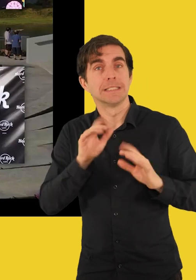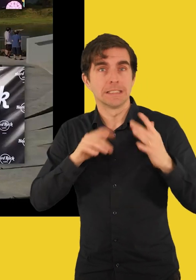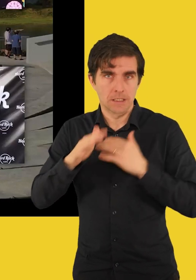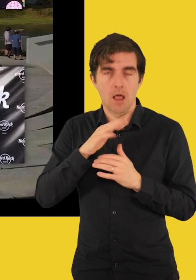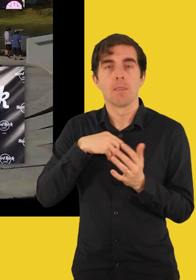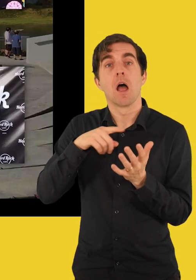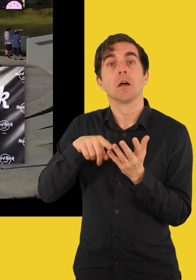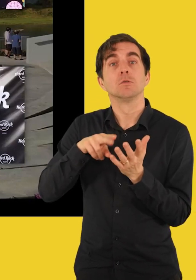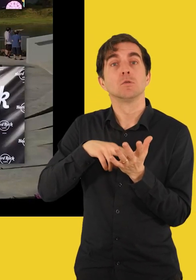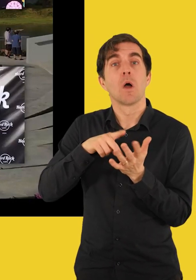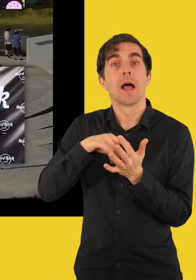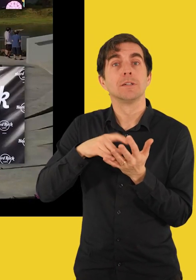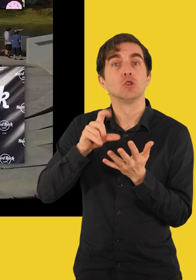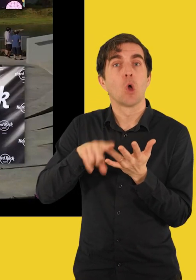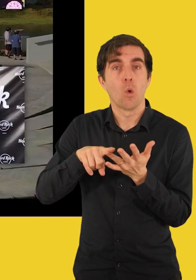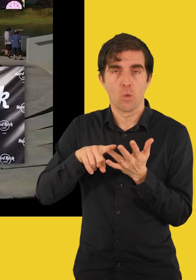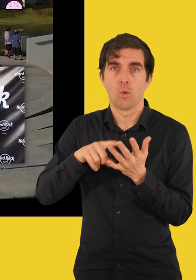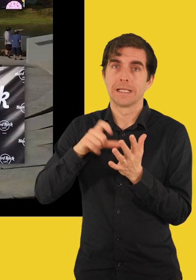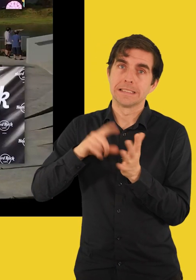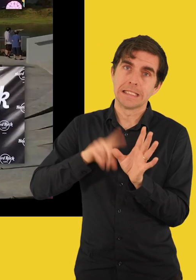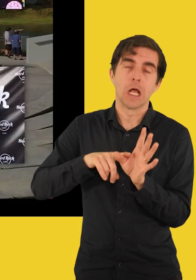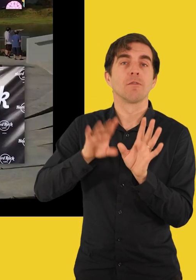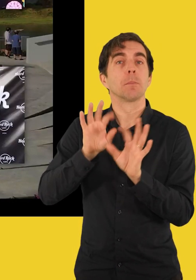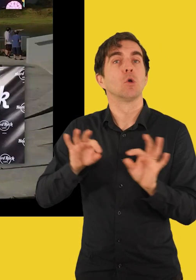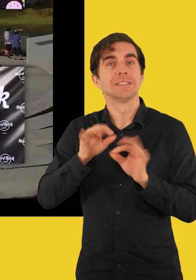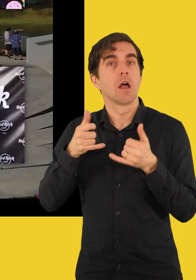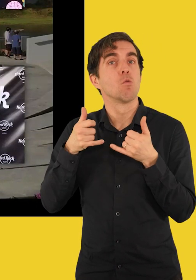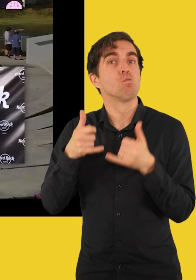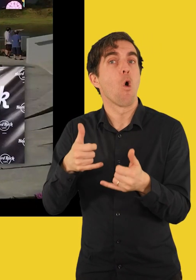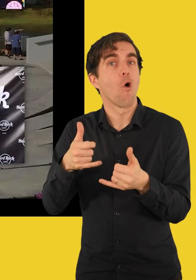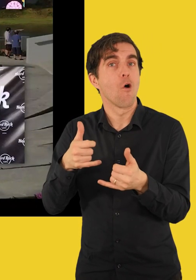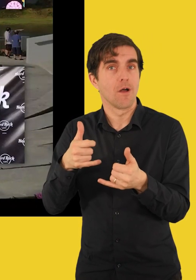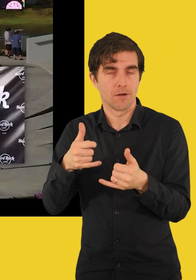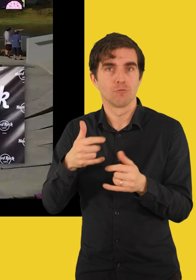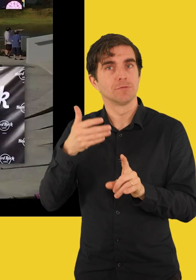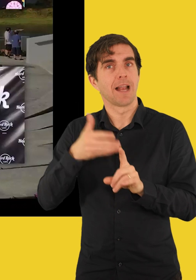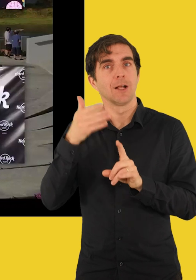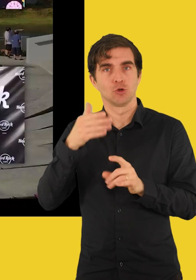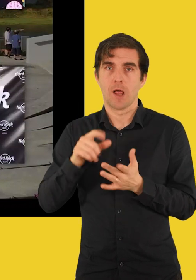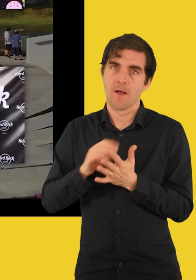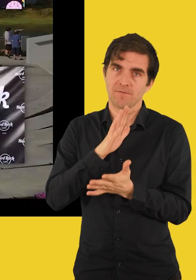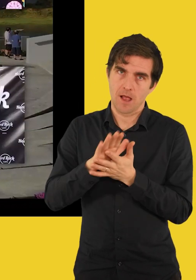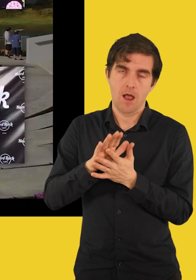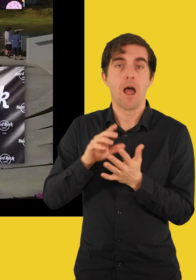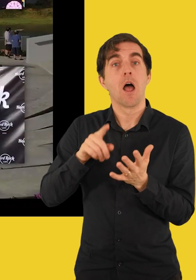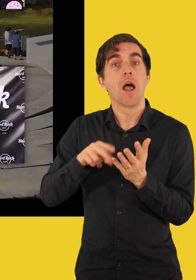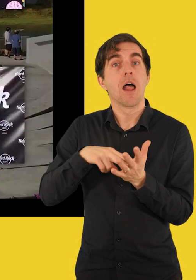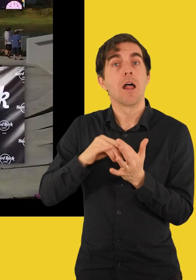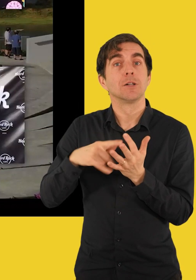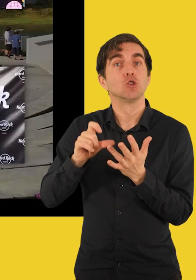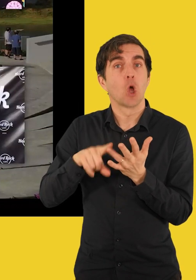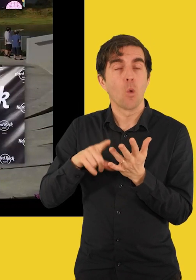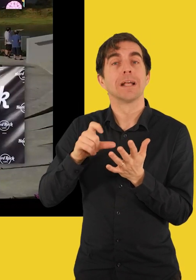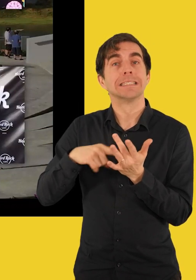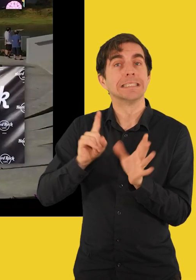Music. We just got UNESCO City of Music award, not award, as